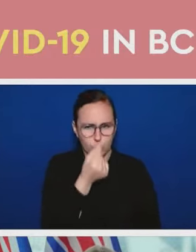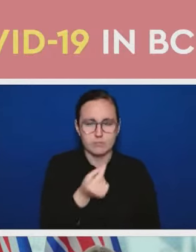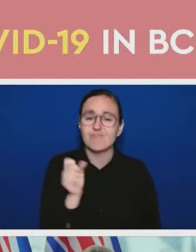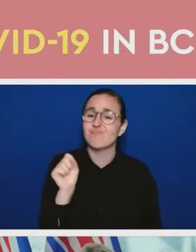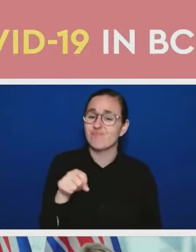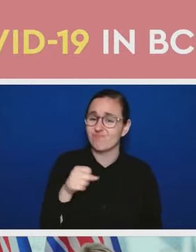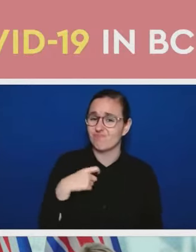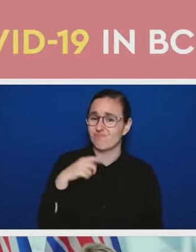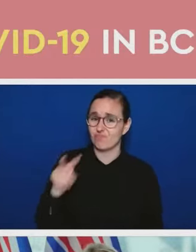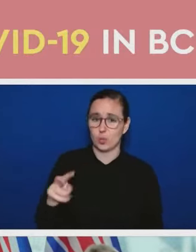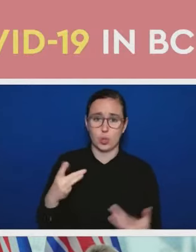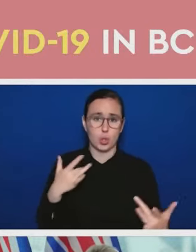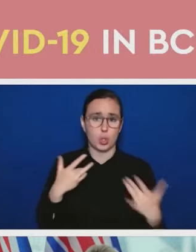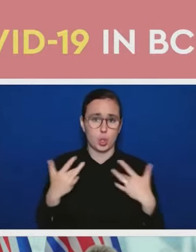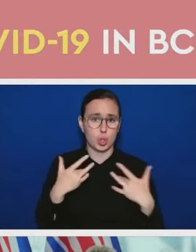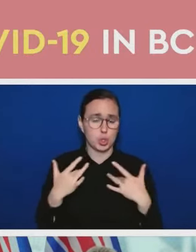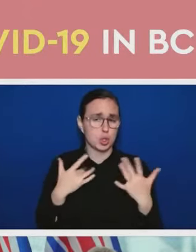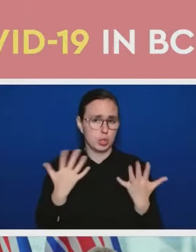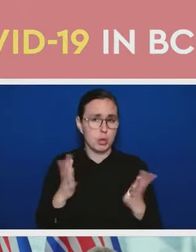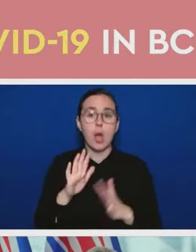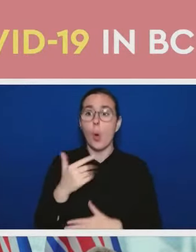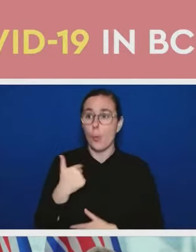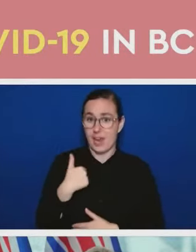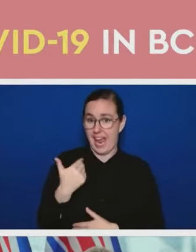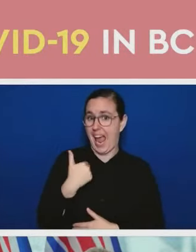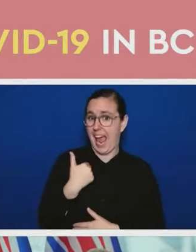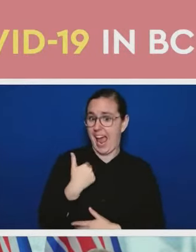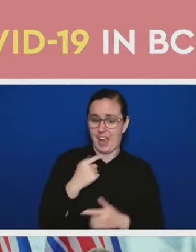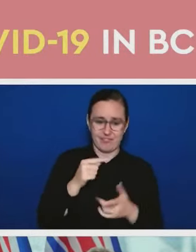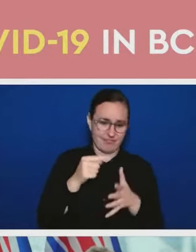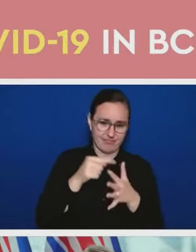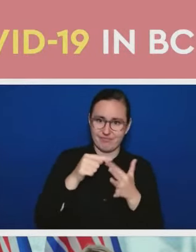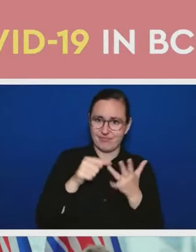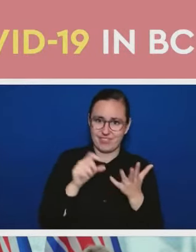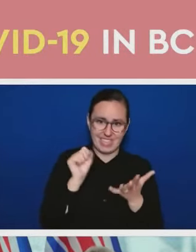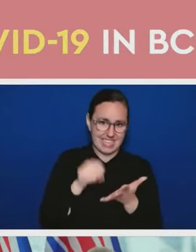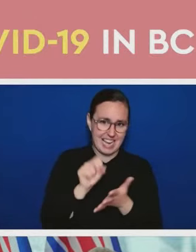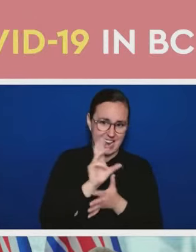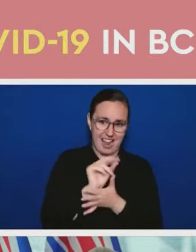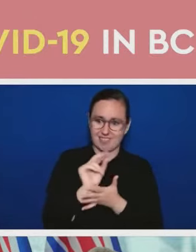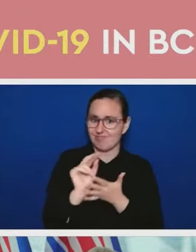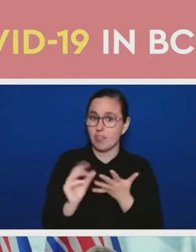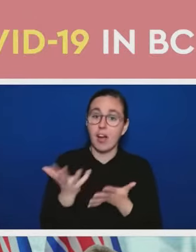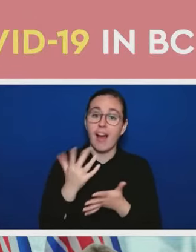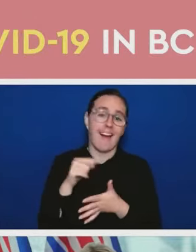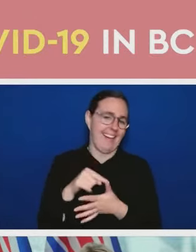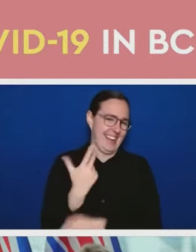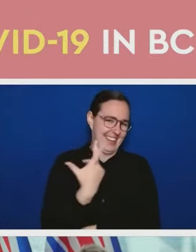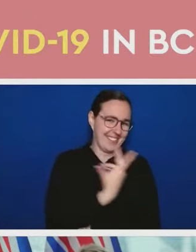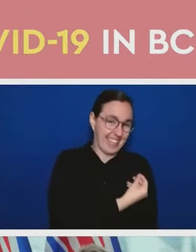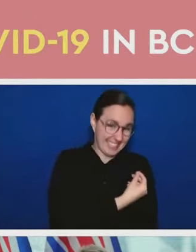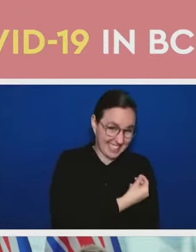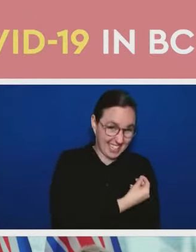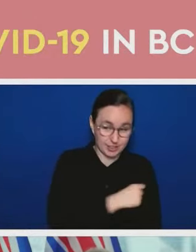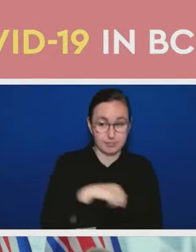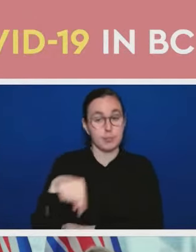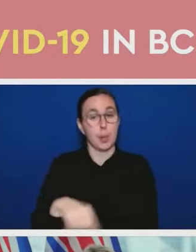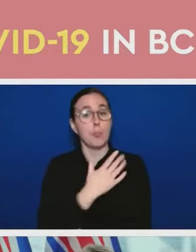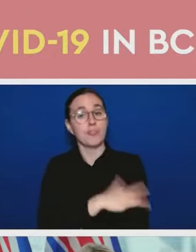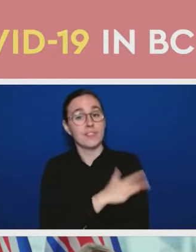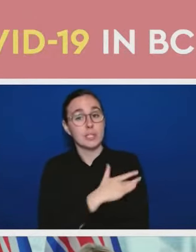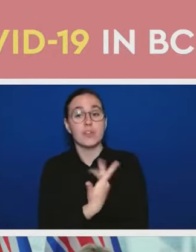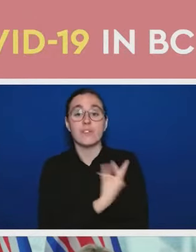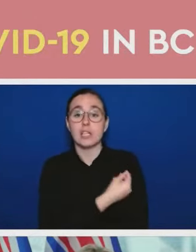to protect people from serious illness, and that's vaccination. So our provincial influenza vaccination campaign will start